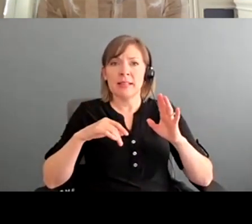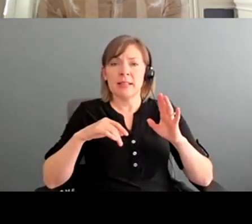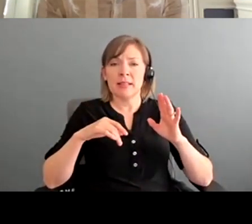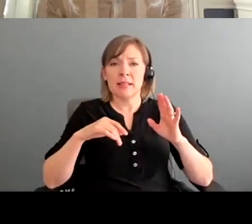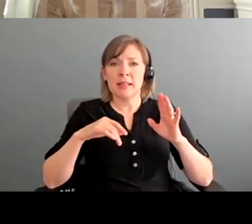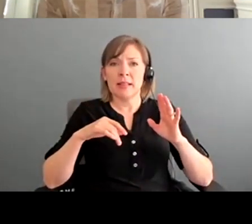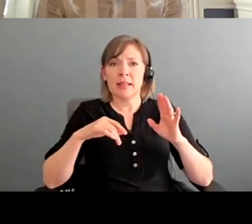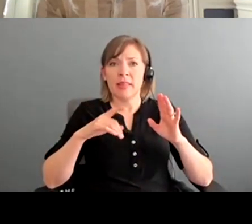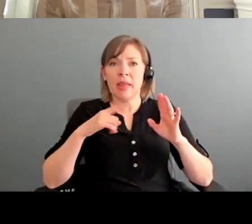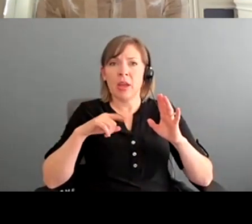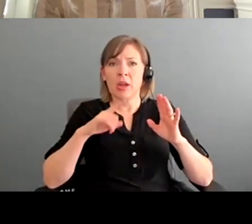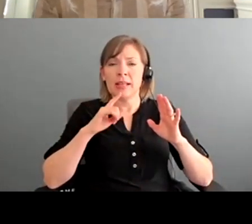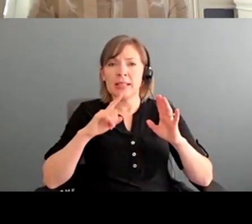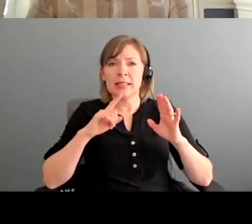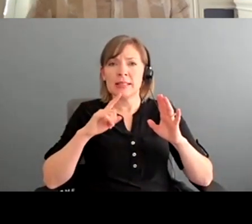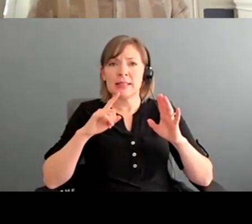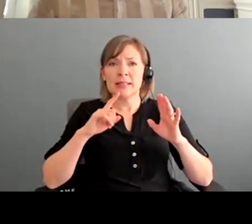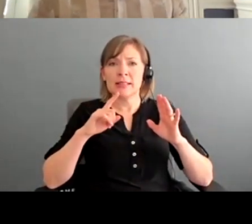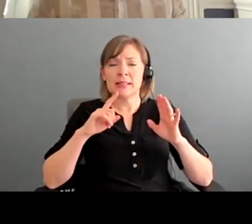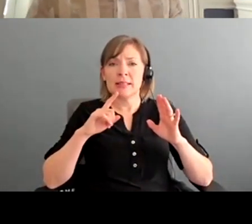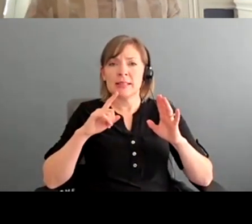there's